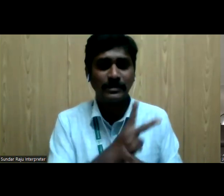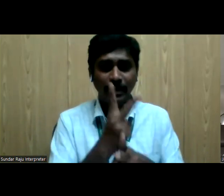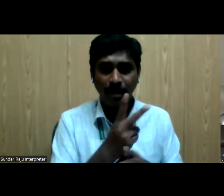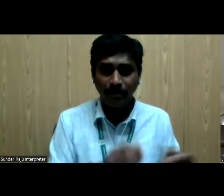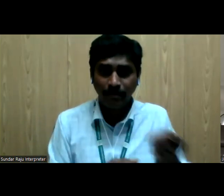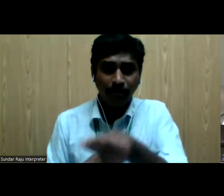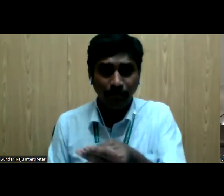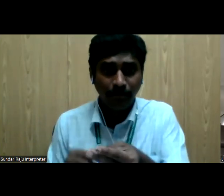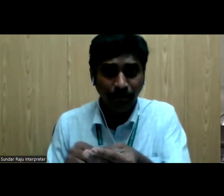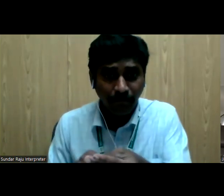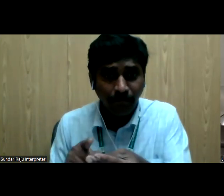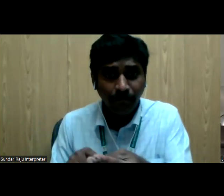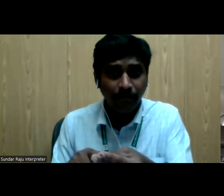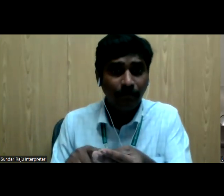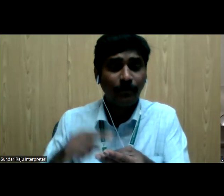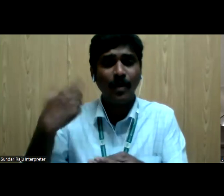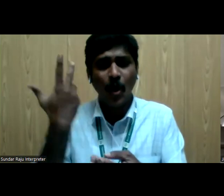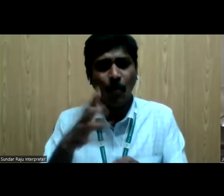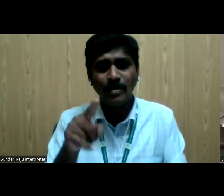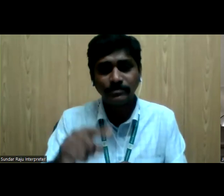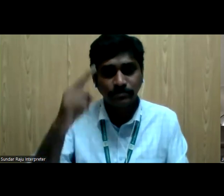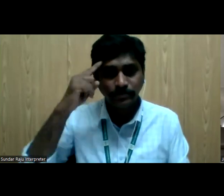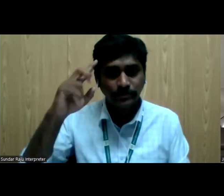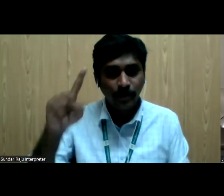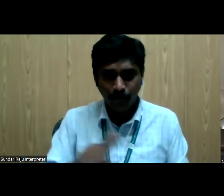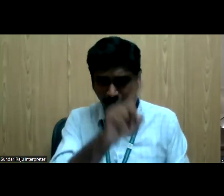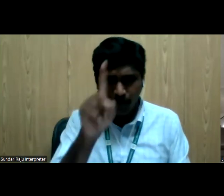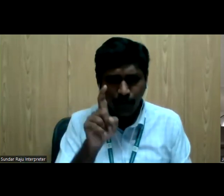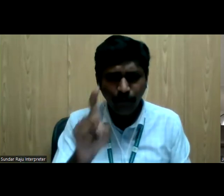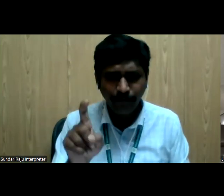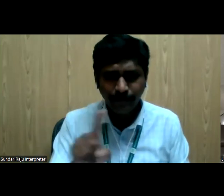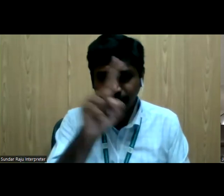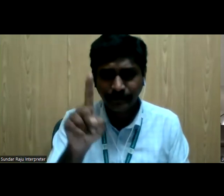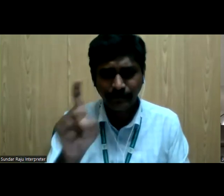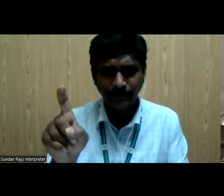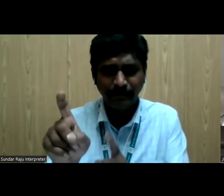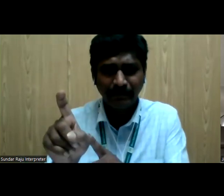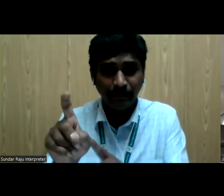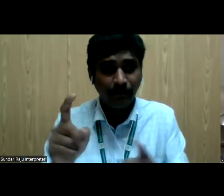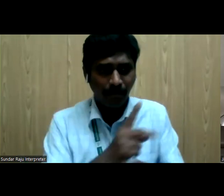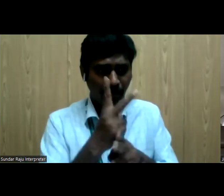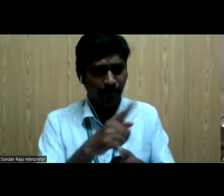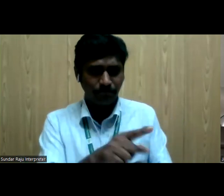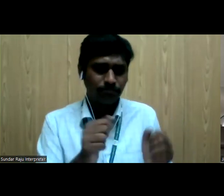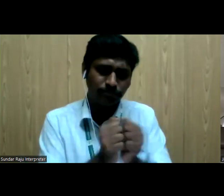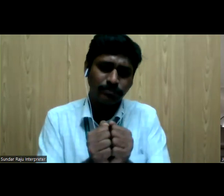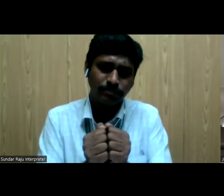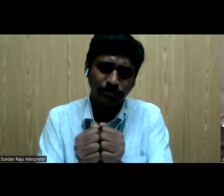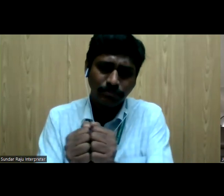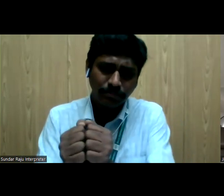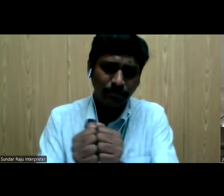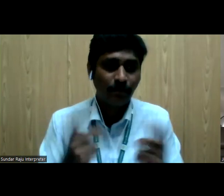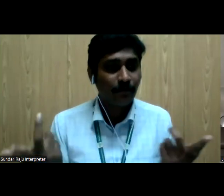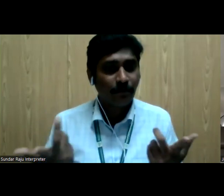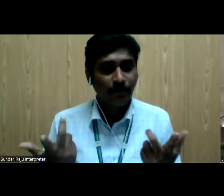But there is always a question mark on what will happen beyond the caregiver's lifetime. The caregiver eventually at some point